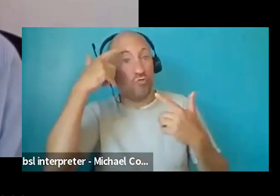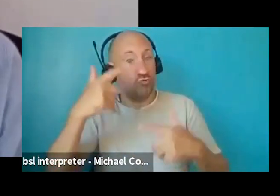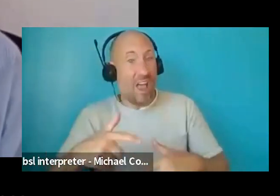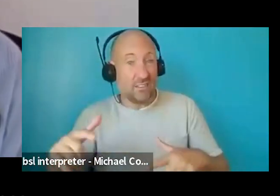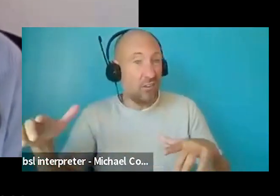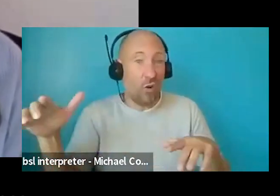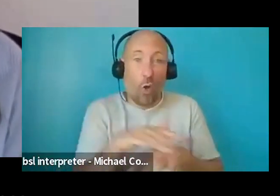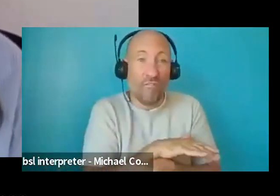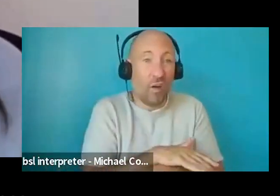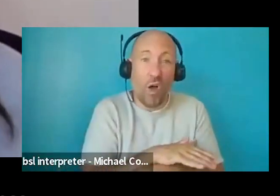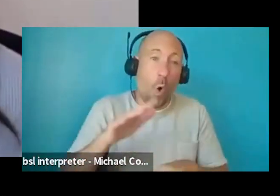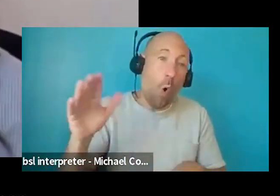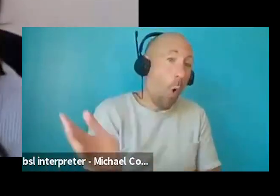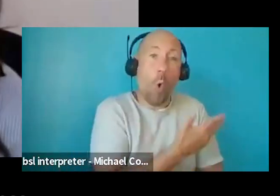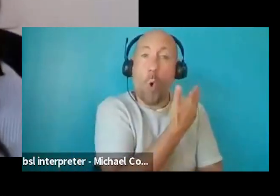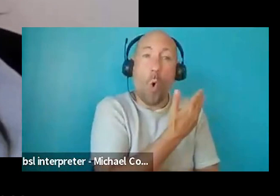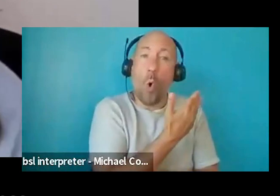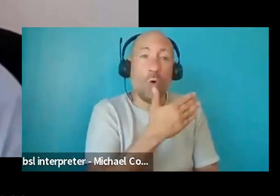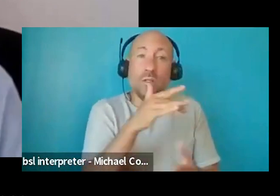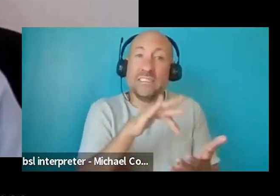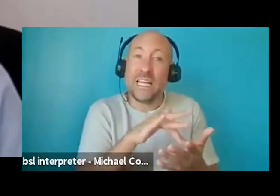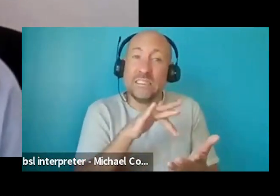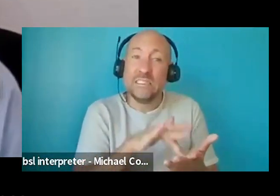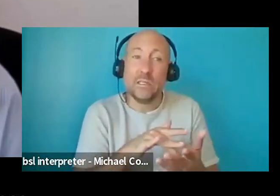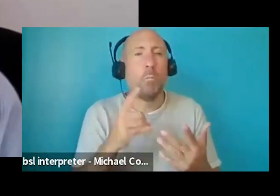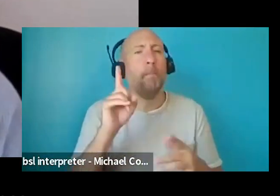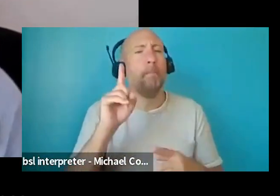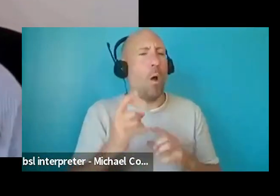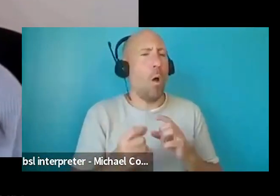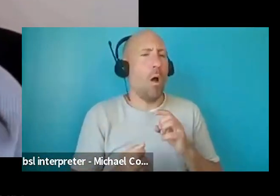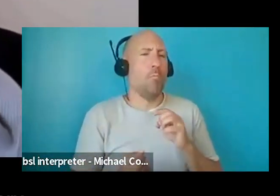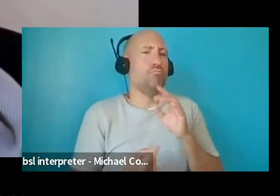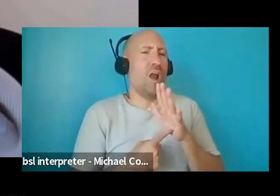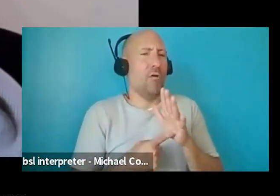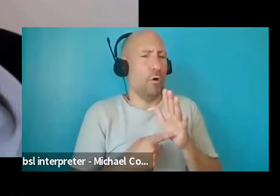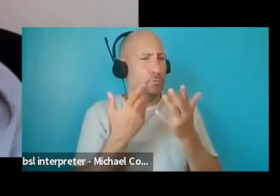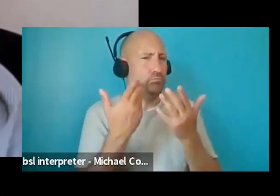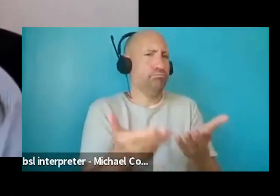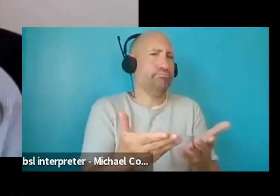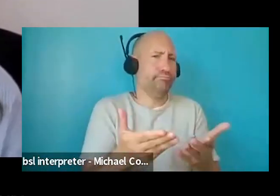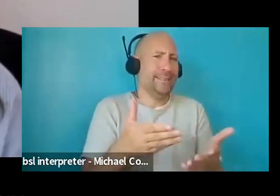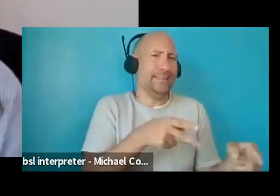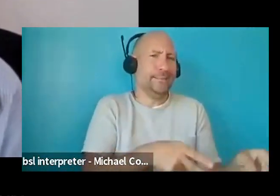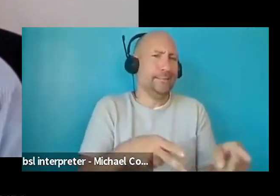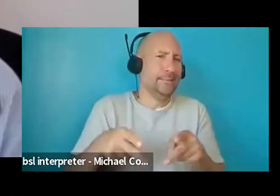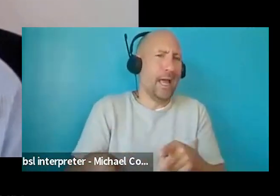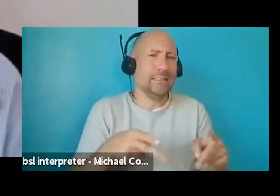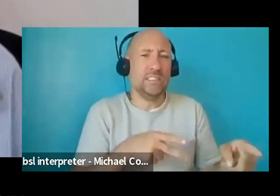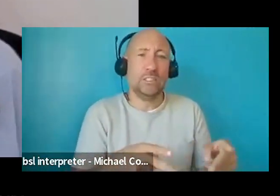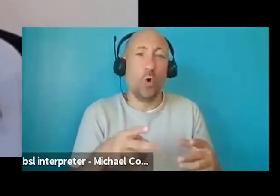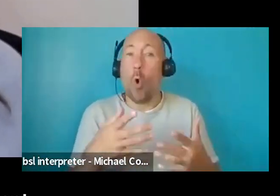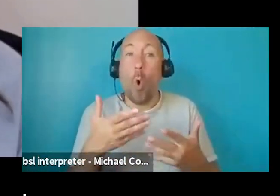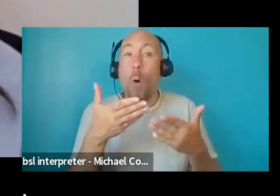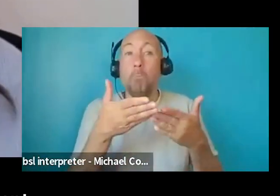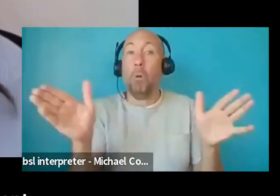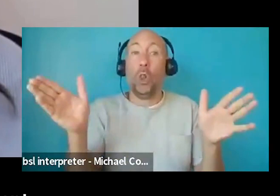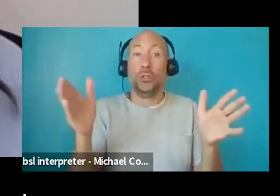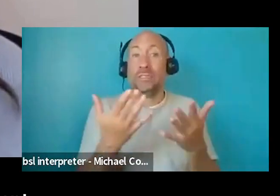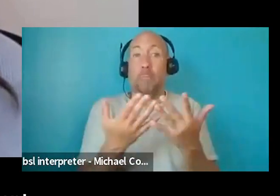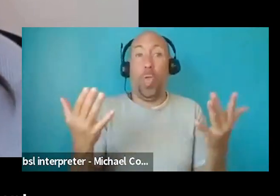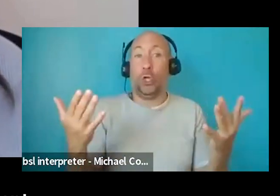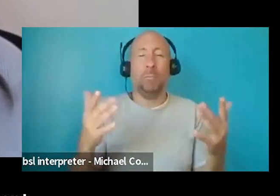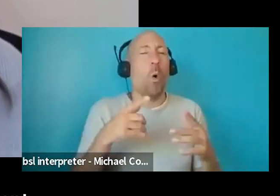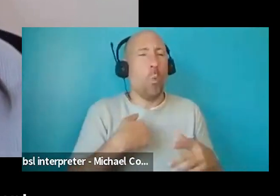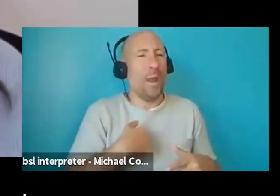In this case, we give priority to dance. You can also have multidisciplinarity, of course, but we wanted the